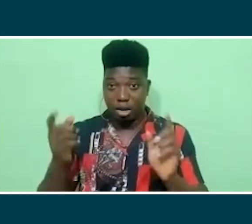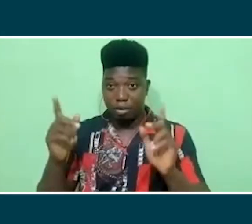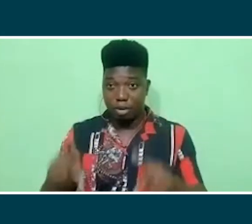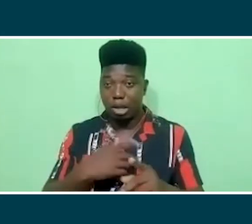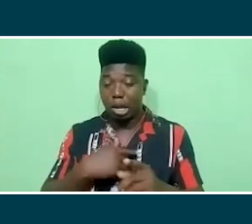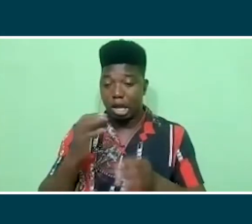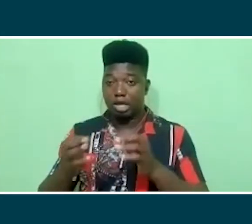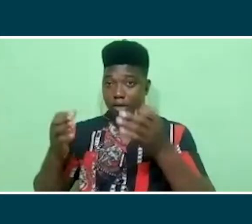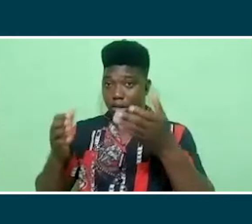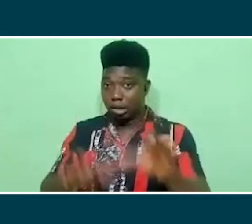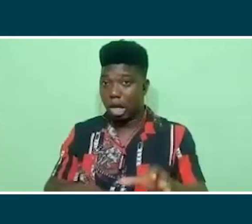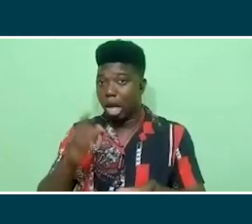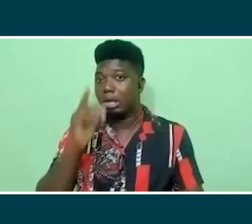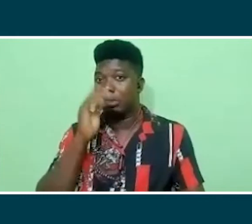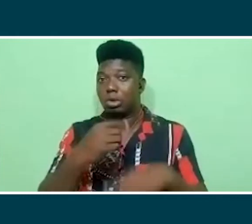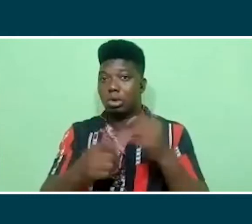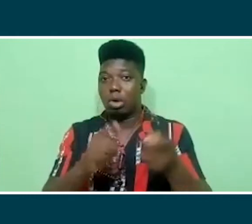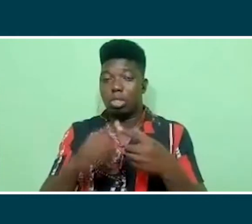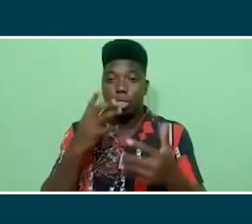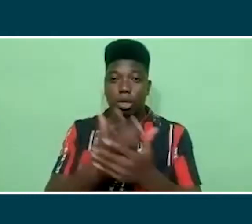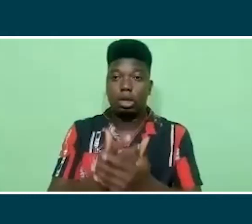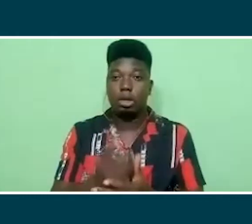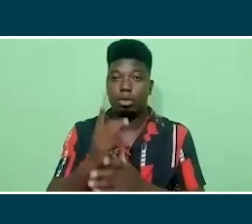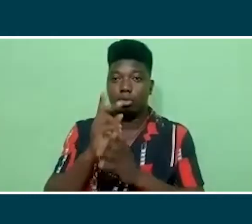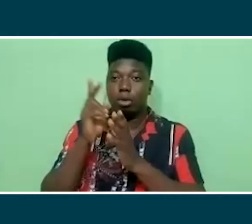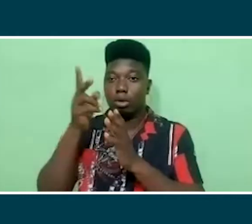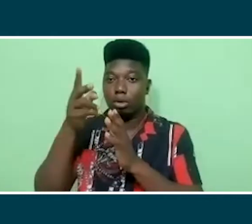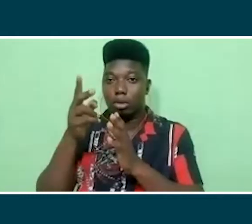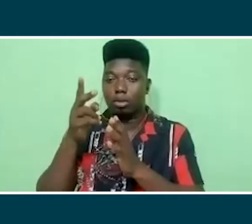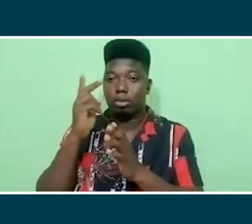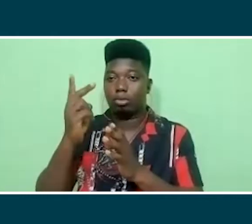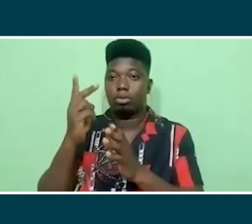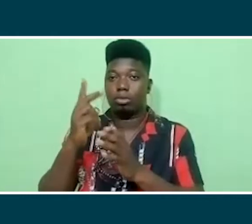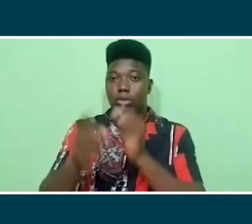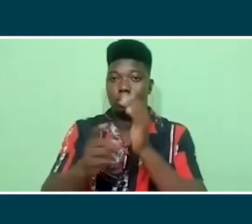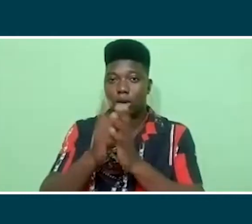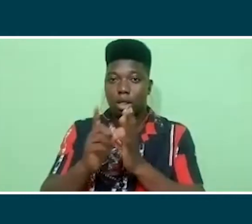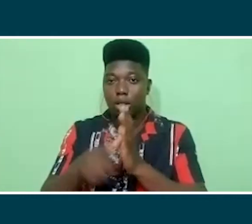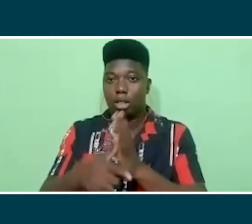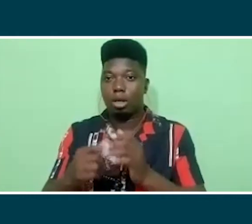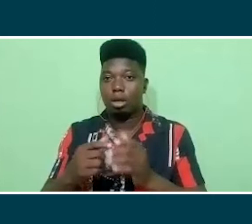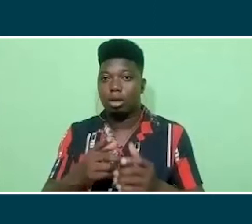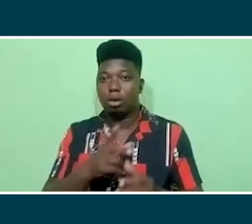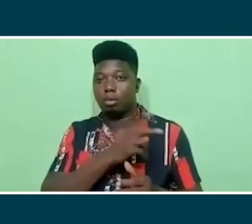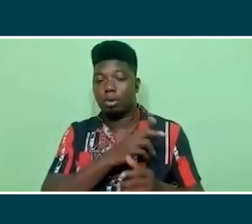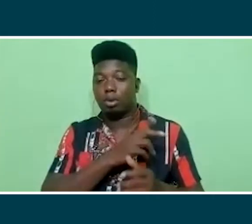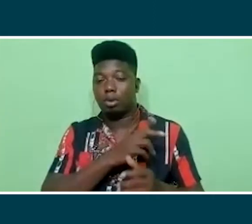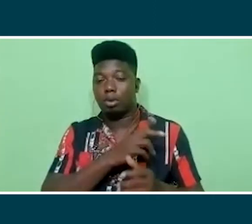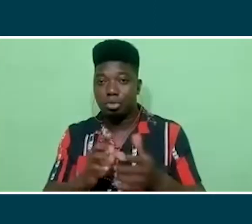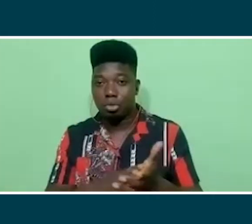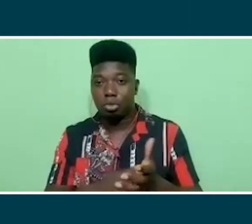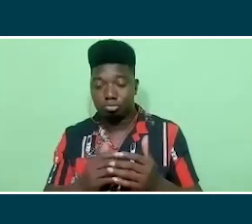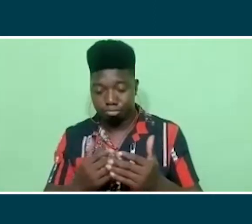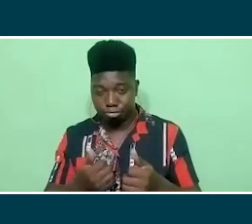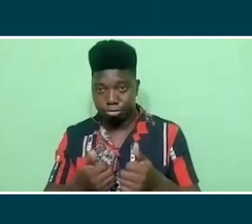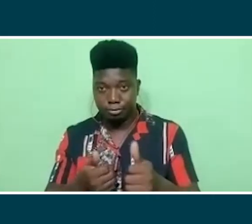to jail. 2 hours later, I saw the police coming in school with his parents coming after me.